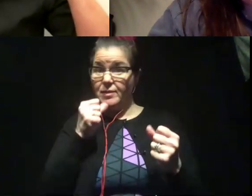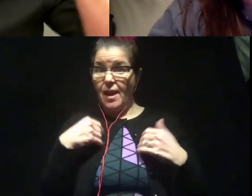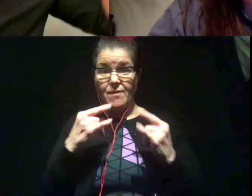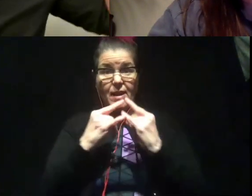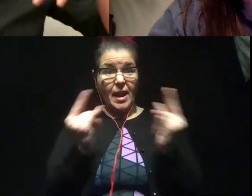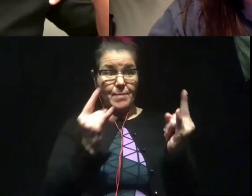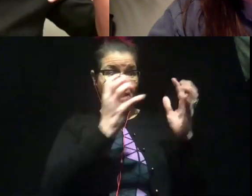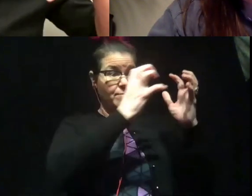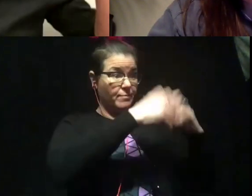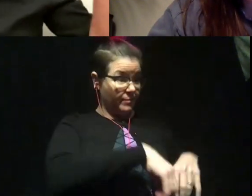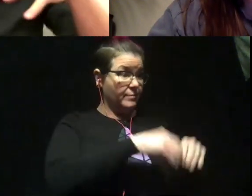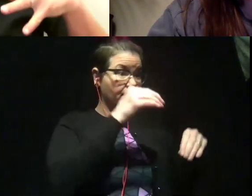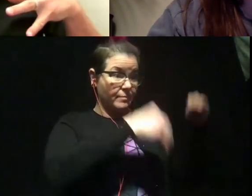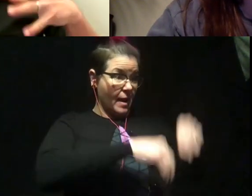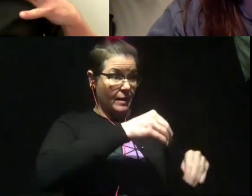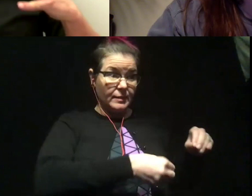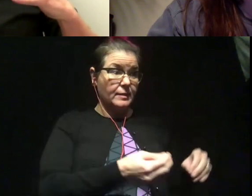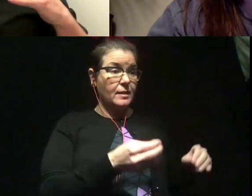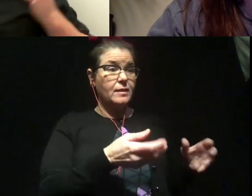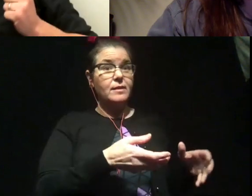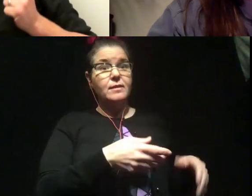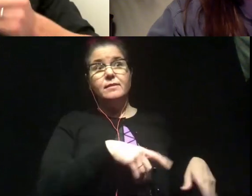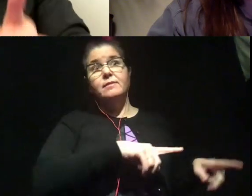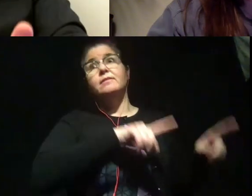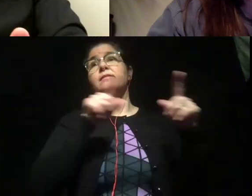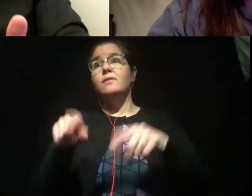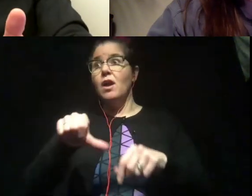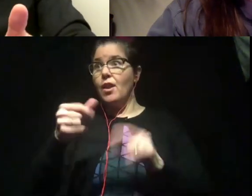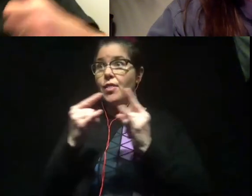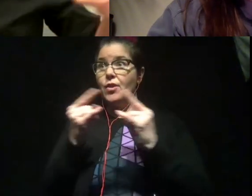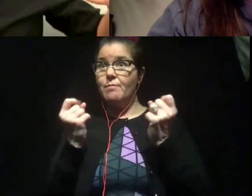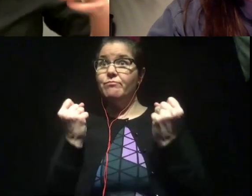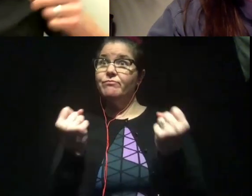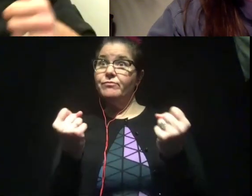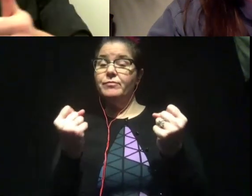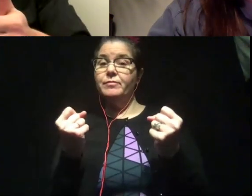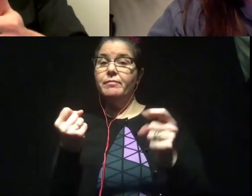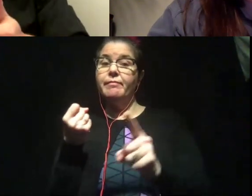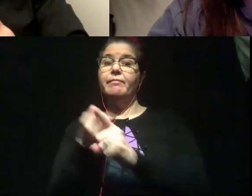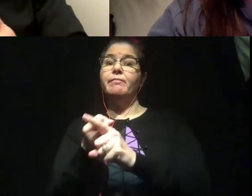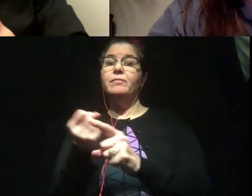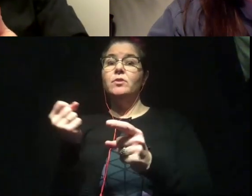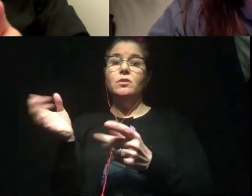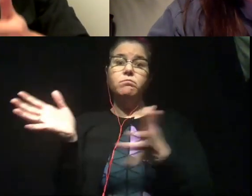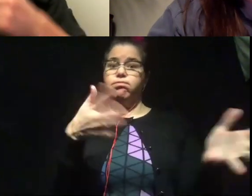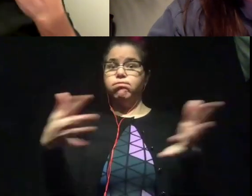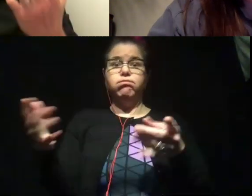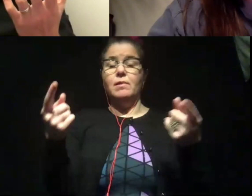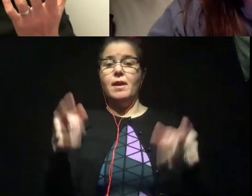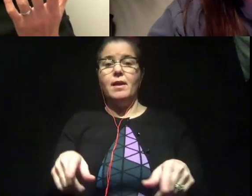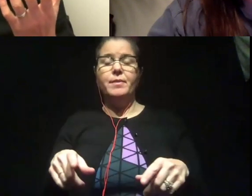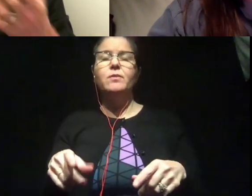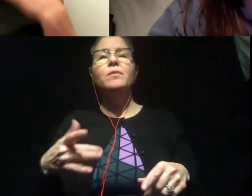down camp, like taken down all the tents, packed them all up that morning, and we're driving. And then a storm came in unexpectedly. Like, we get the